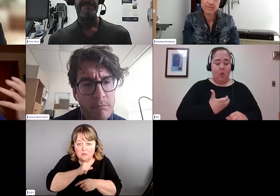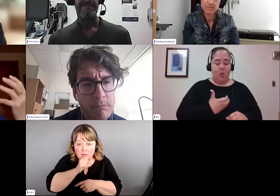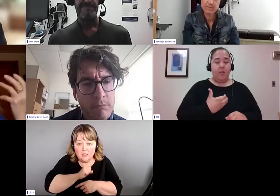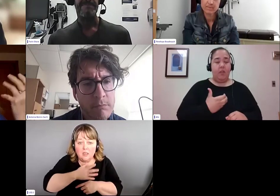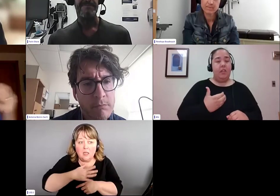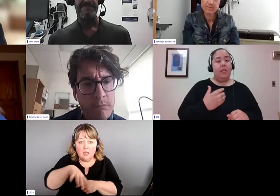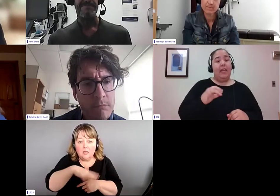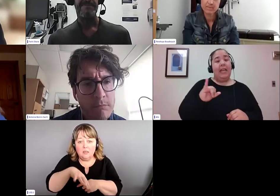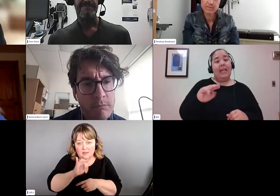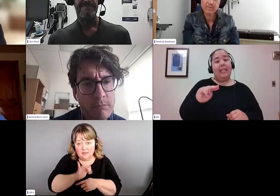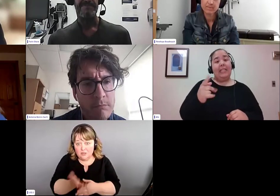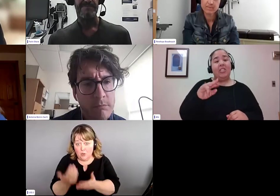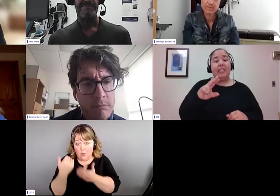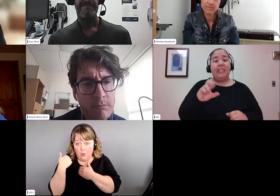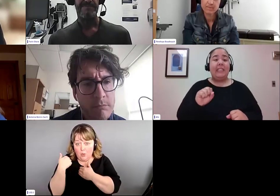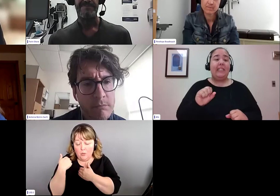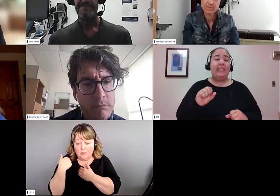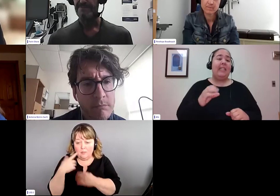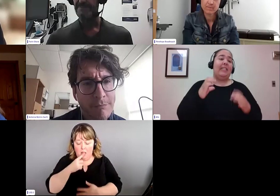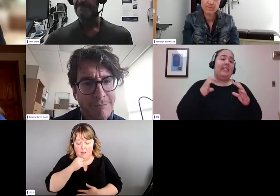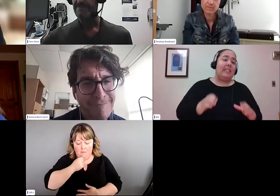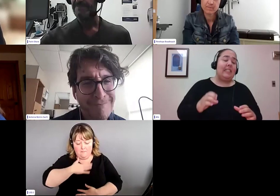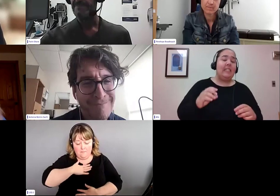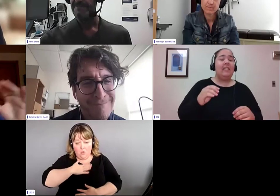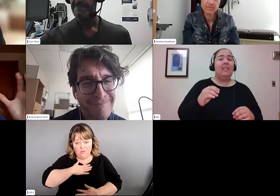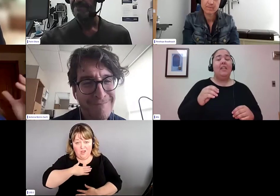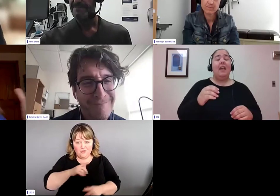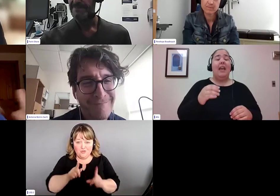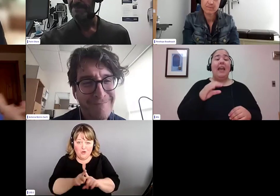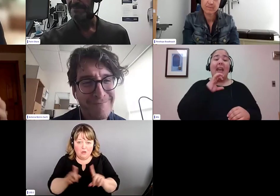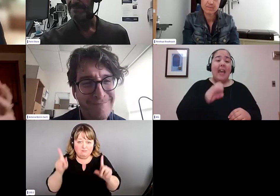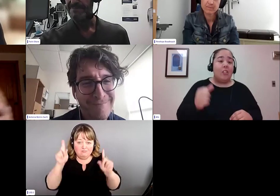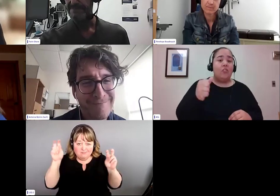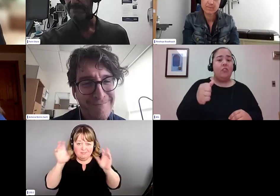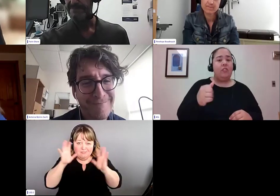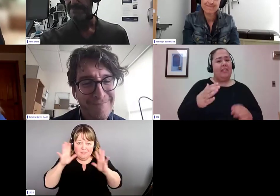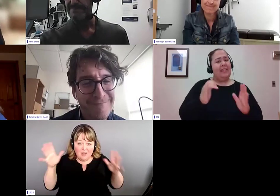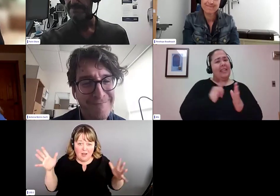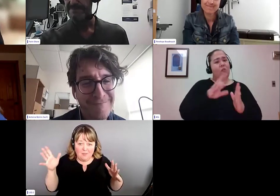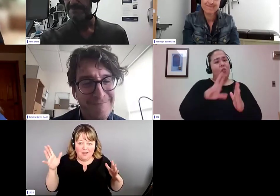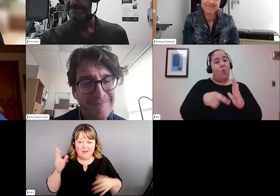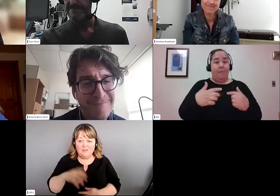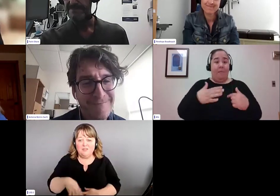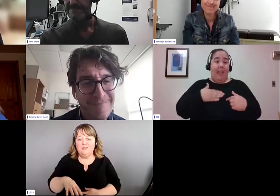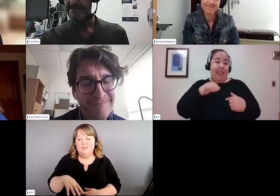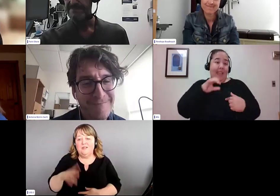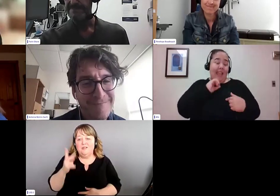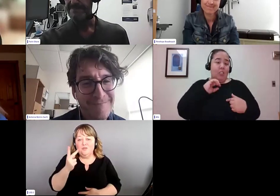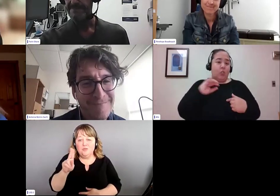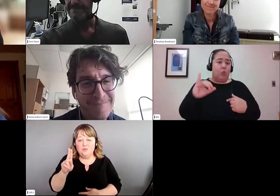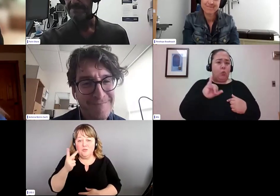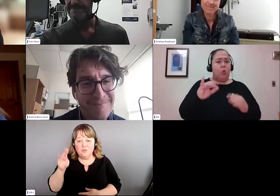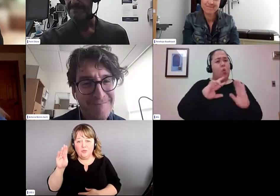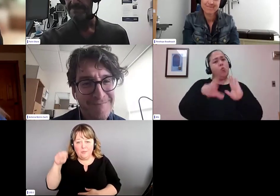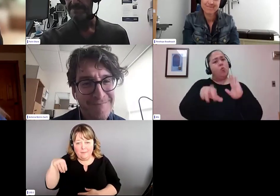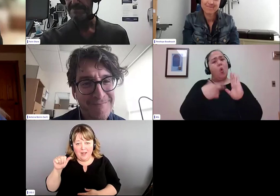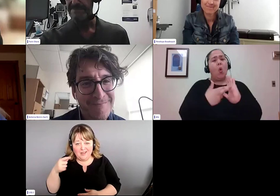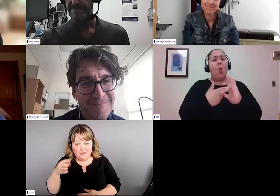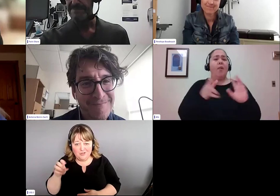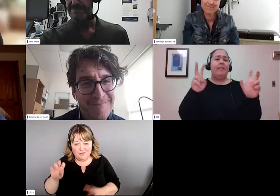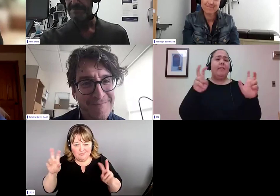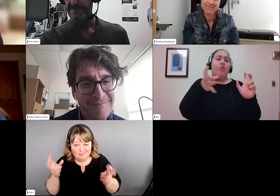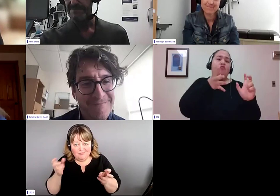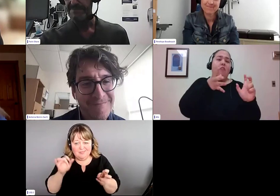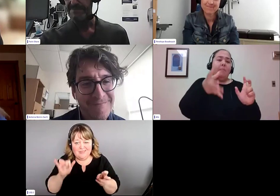indigenous citizens with the elders, it's a little bit the role. And seeing the age that I have, it's a bit of a role of grandmother, cocooning, all of